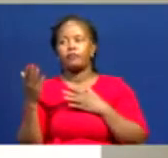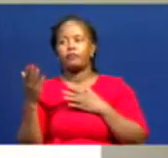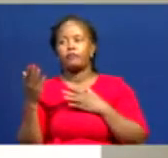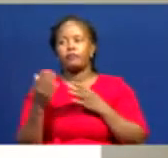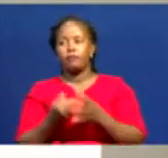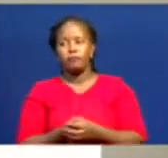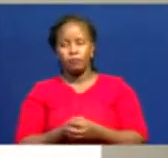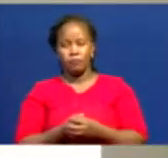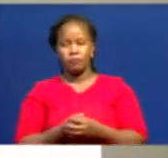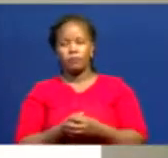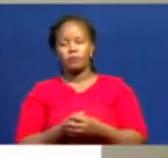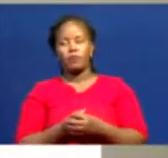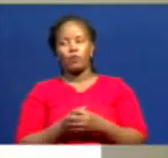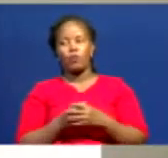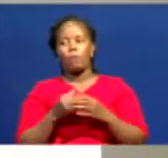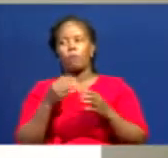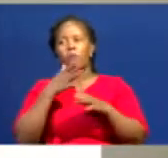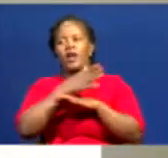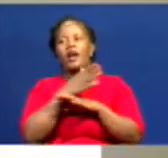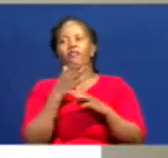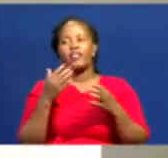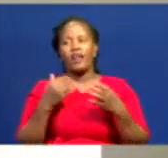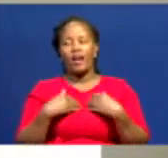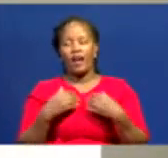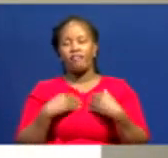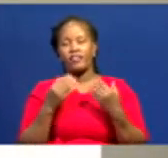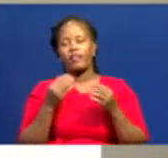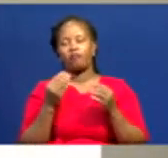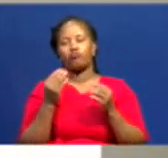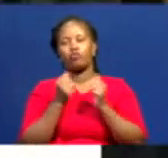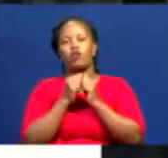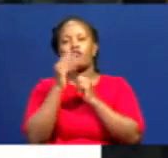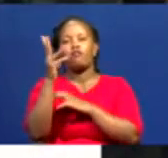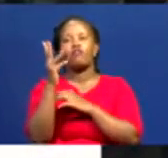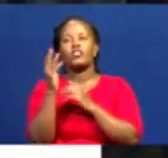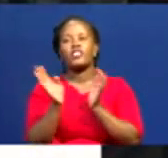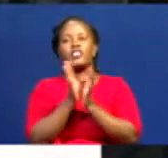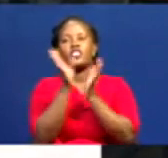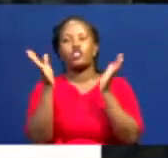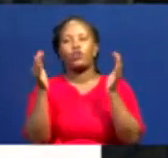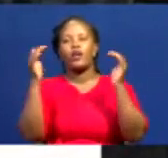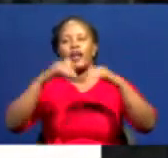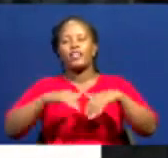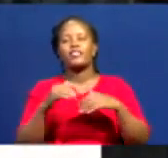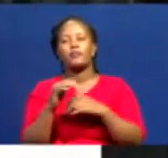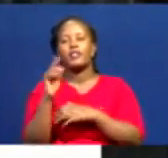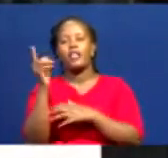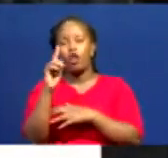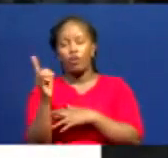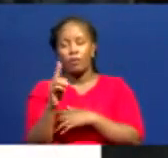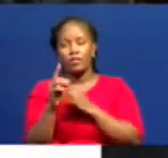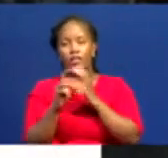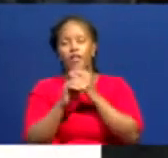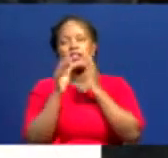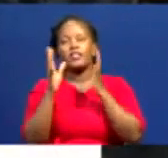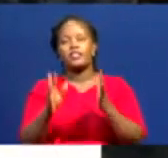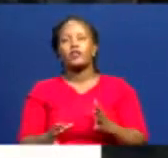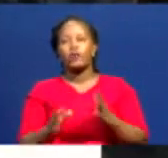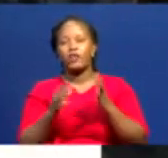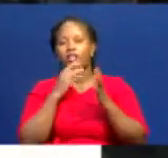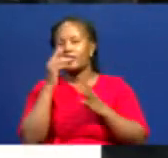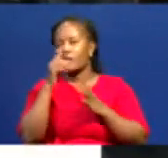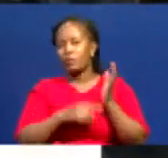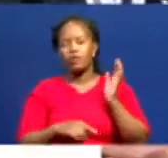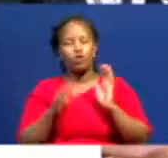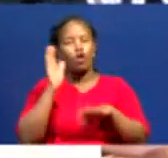Africa Accreditation Corporation 14th General Assembly and meetings in Nairobi, stakeholders pointed to the need for a raft